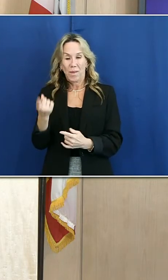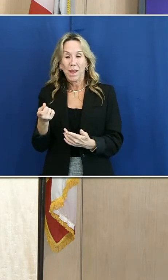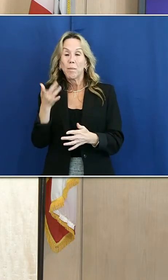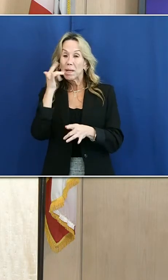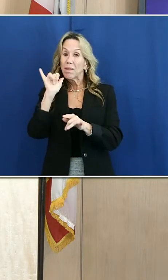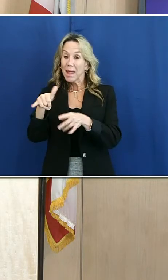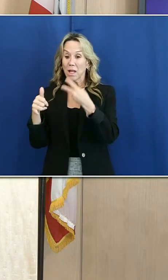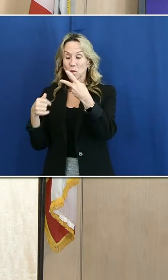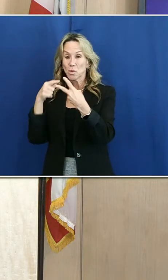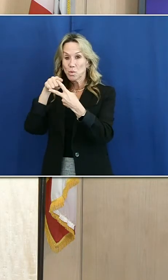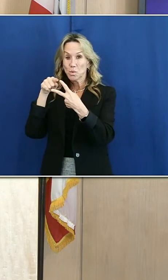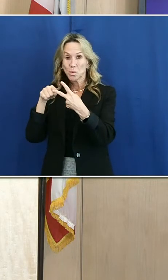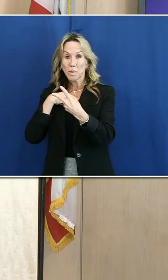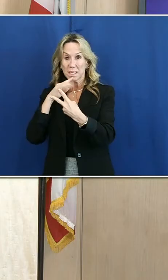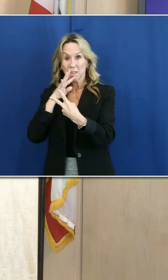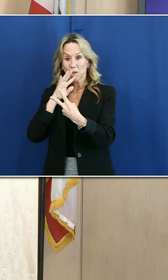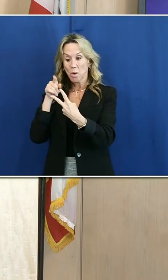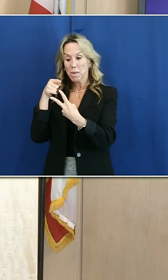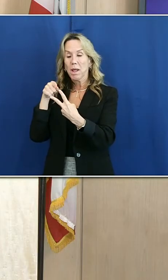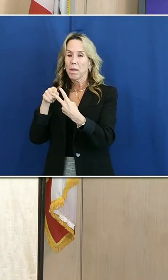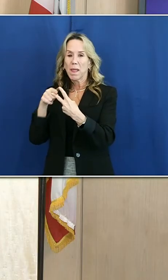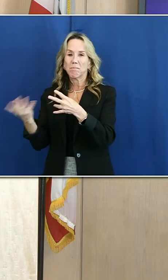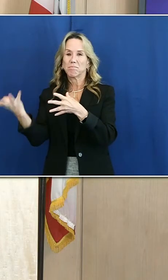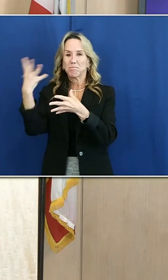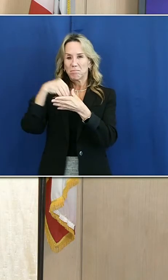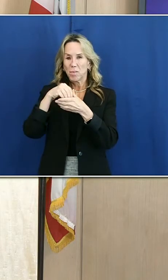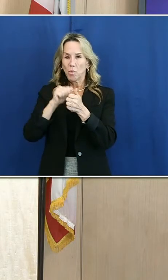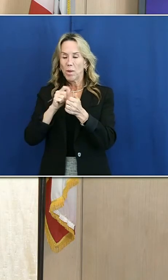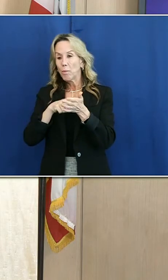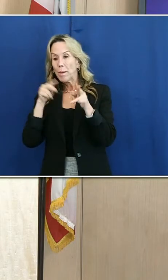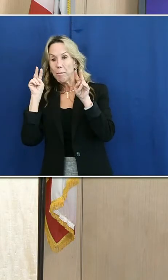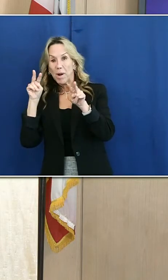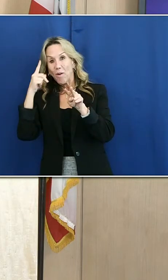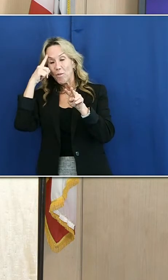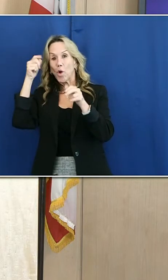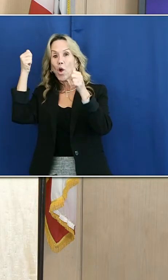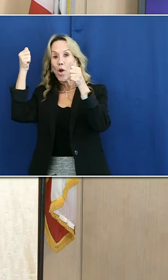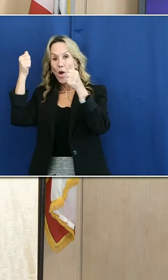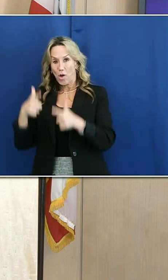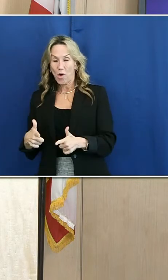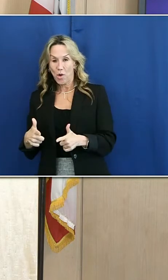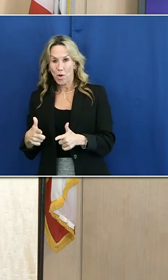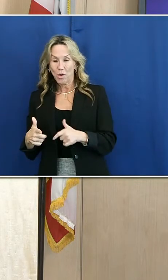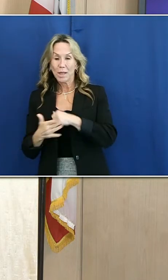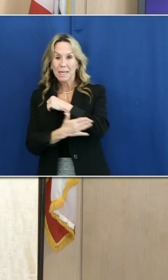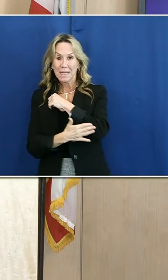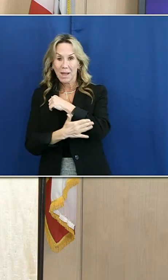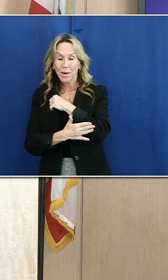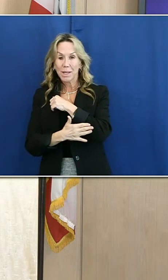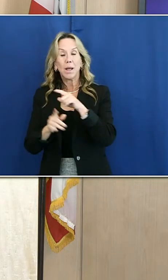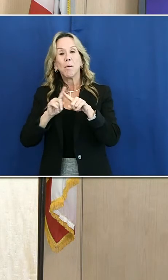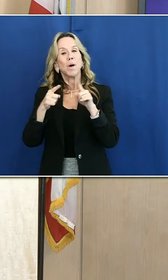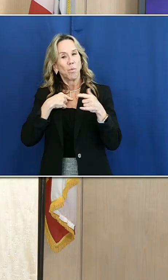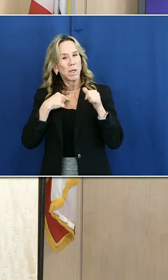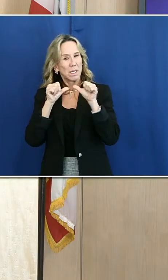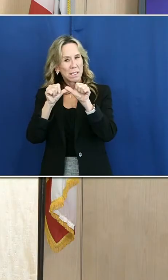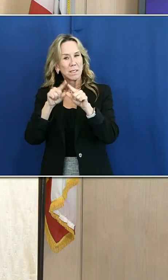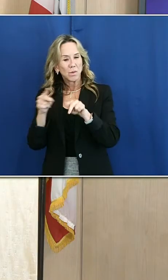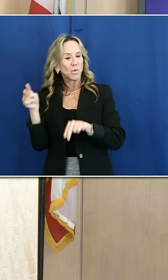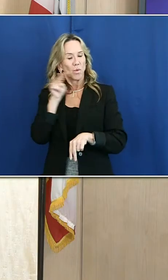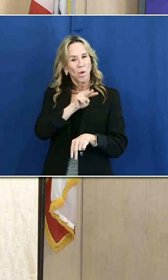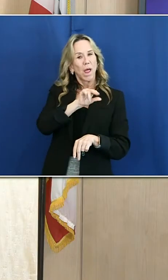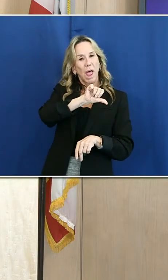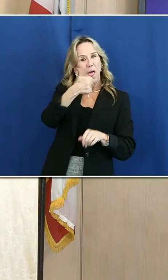the monitoring metric for all of the counties, but we will continue to look at other metrics, those